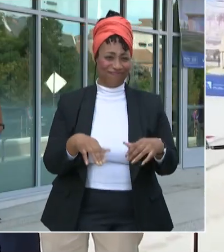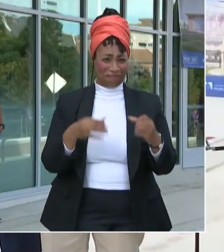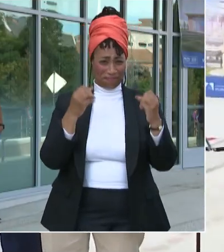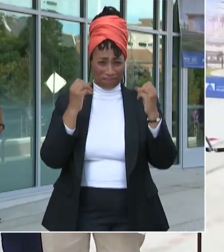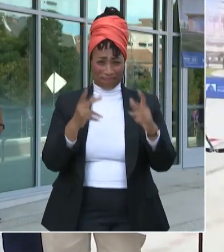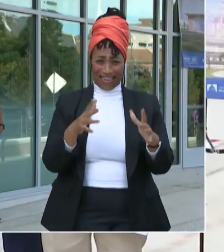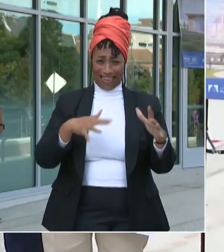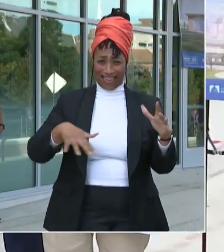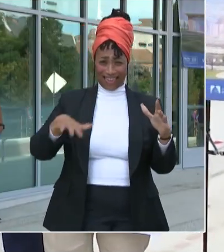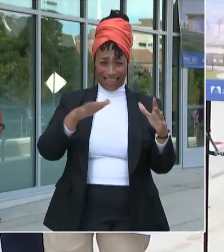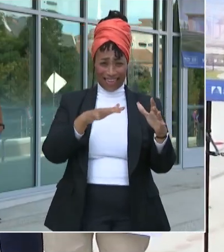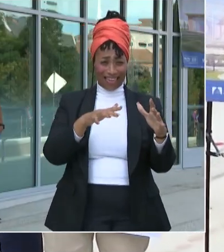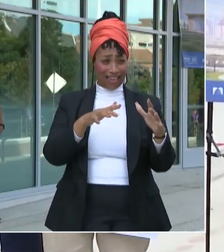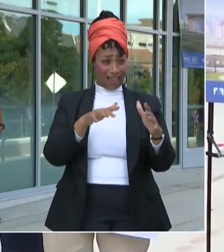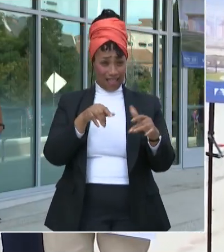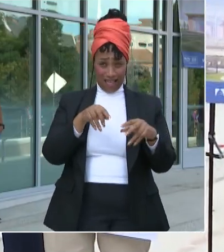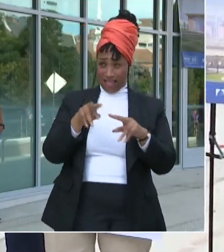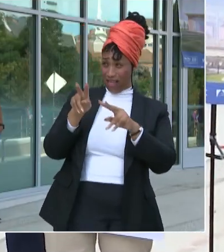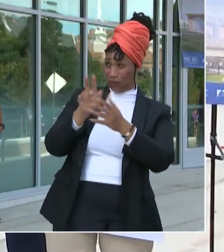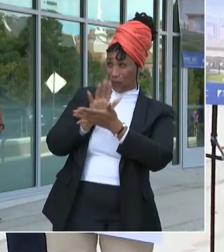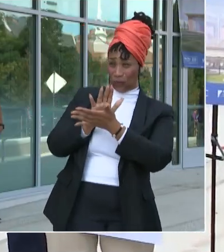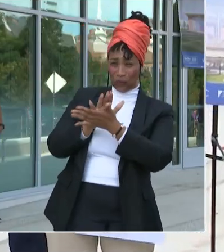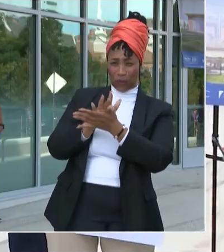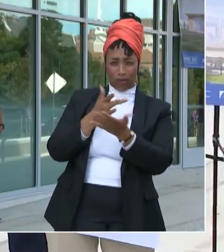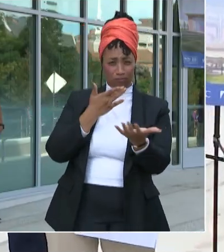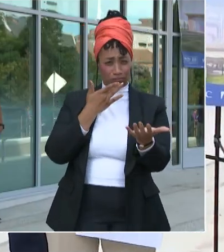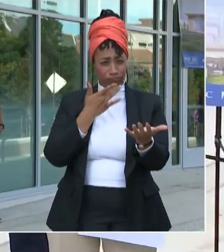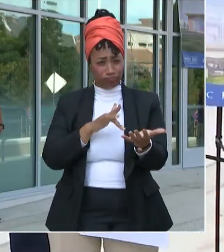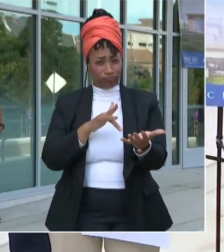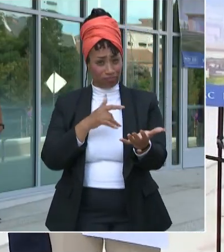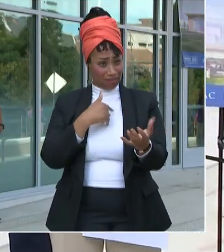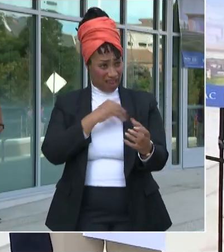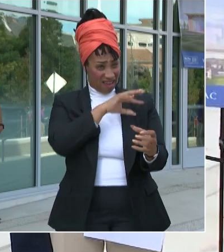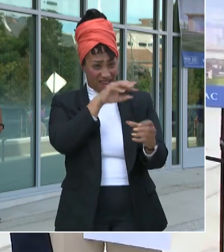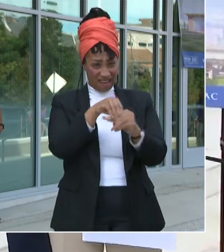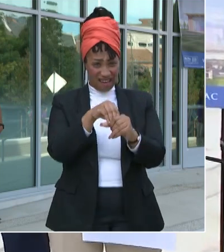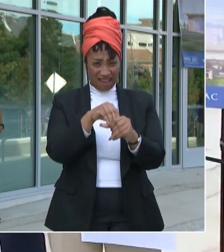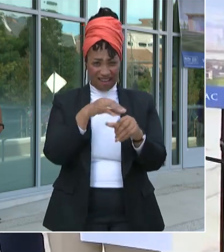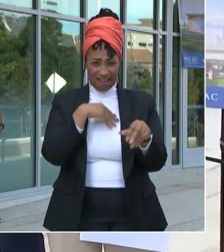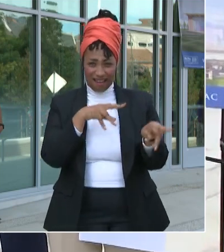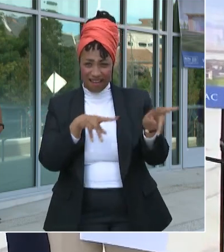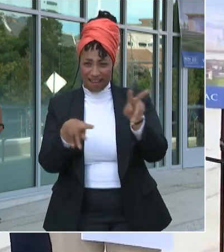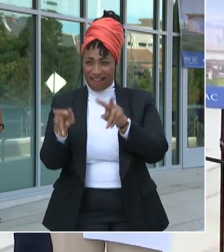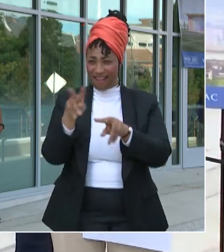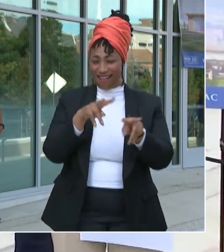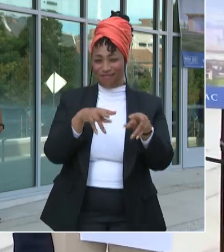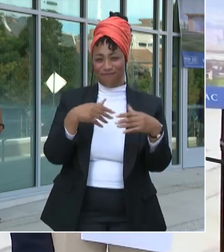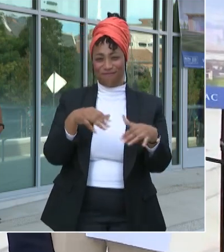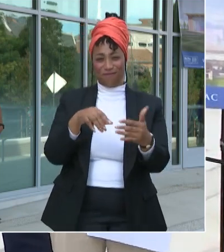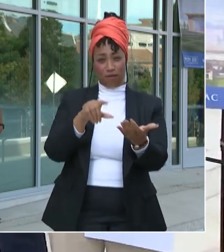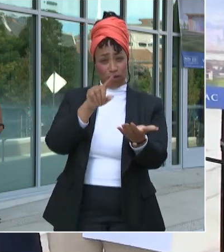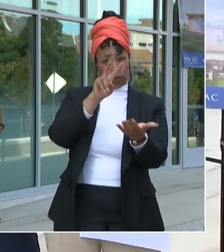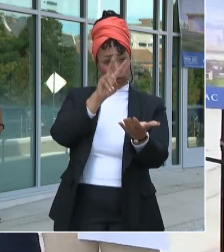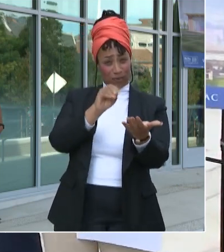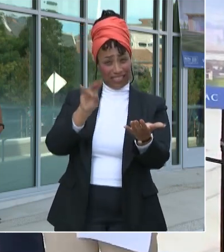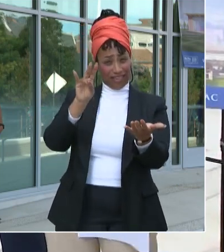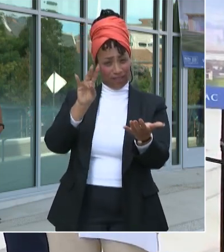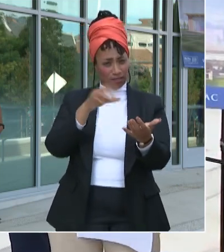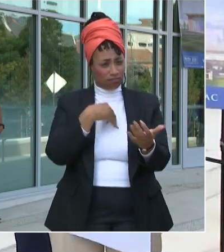representing Truesdell Elementary since 2007. What year were you guys born? Probably after that,